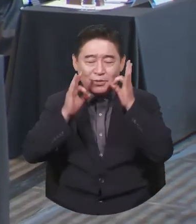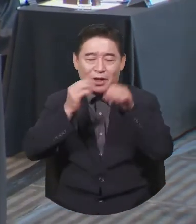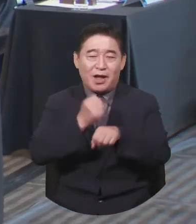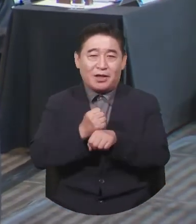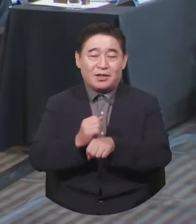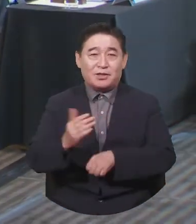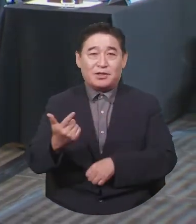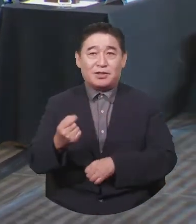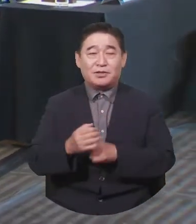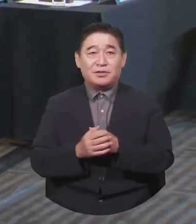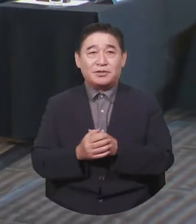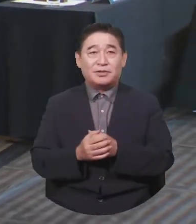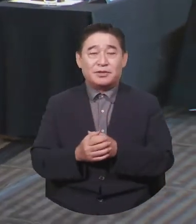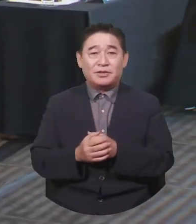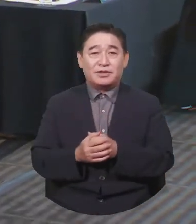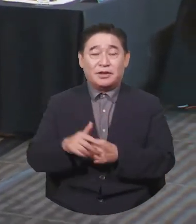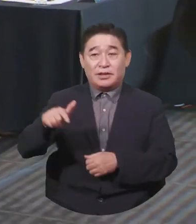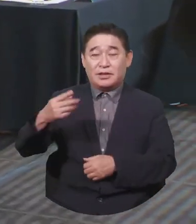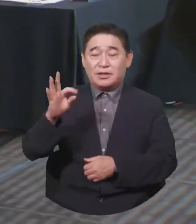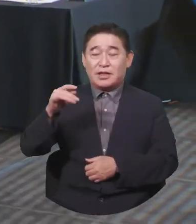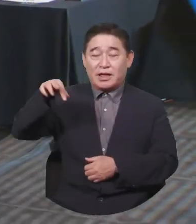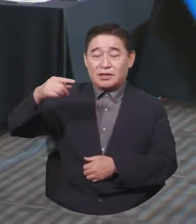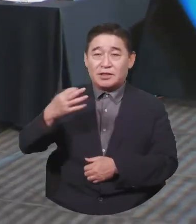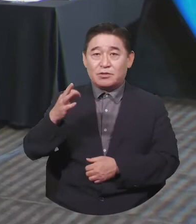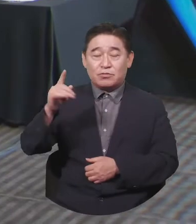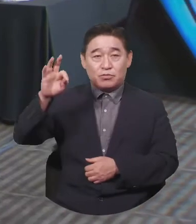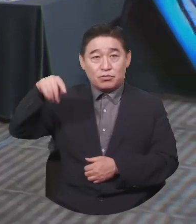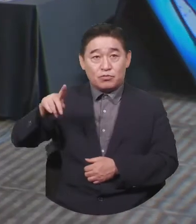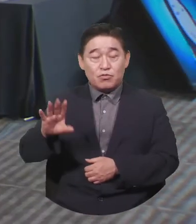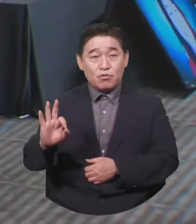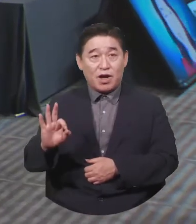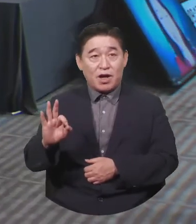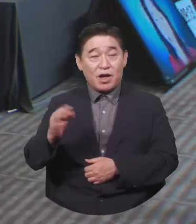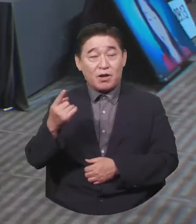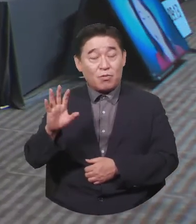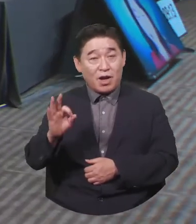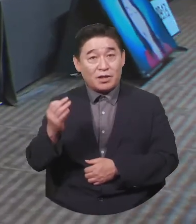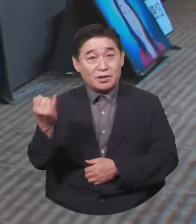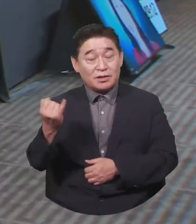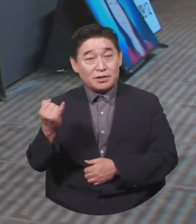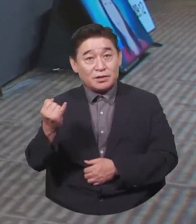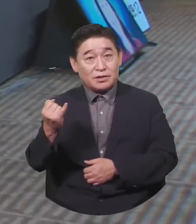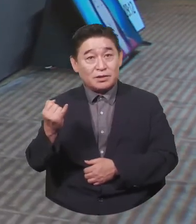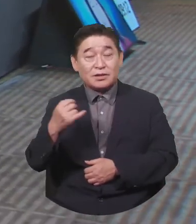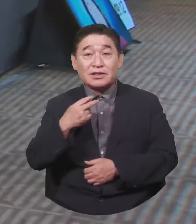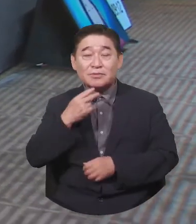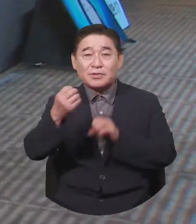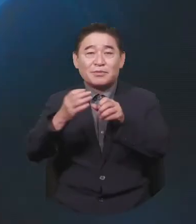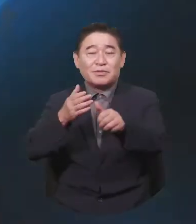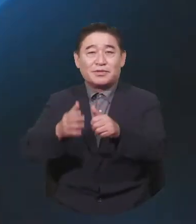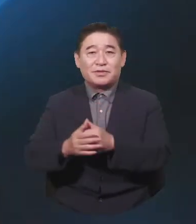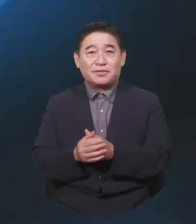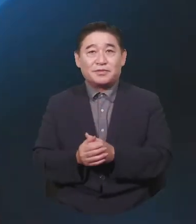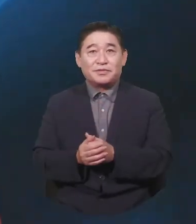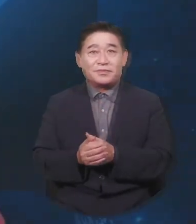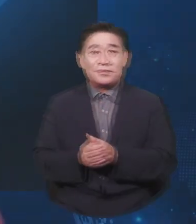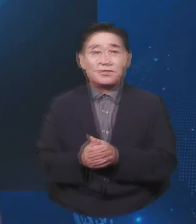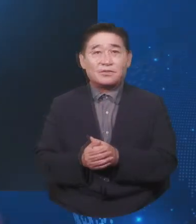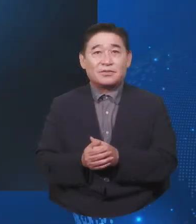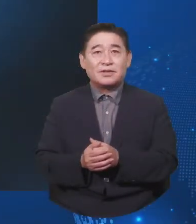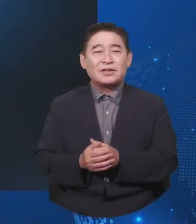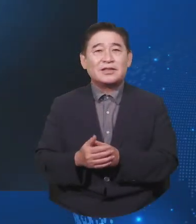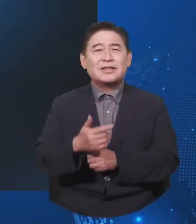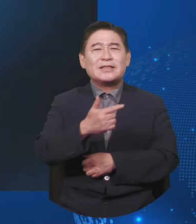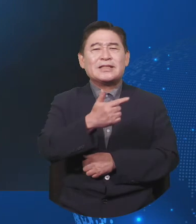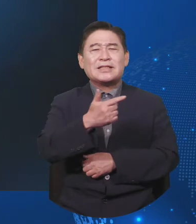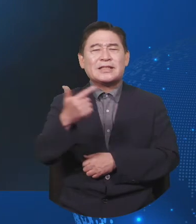there? Yeah, I think that you have 2 minutes to answer the question. Okay, it's a big question though. Thank